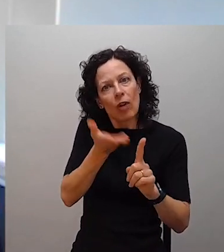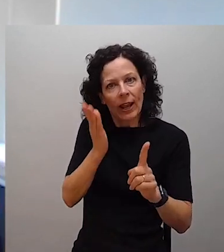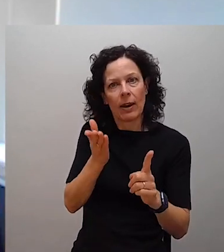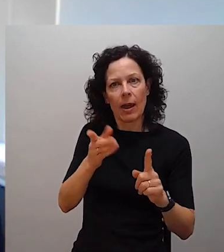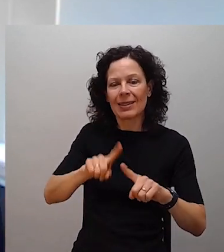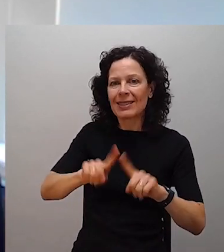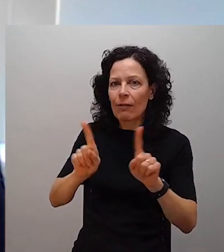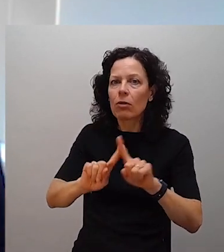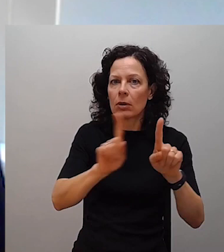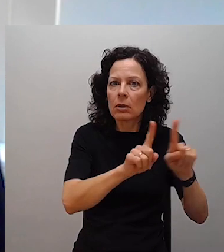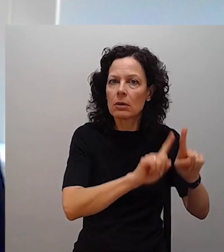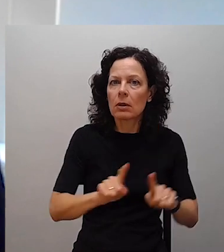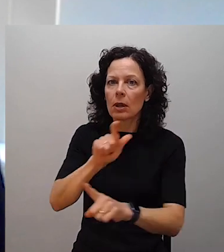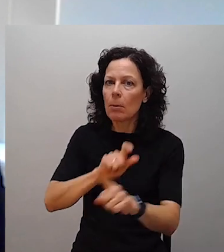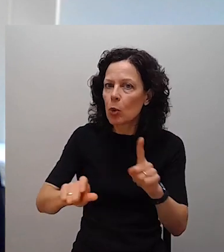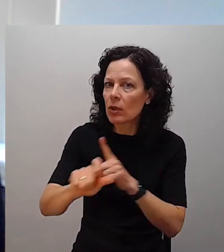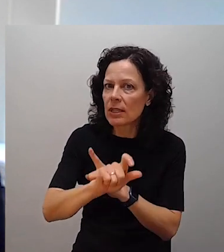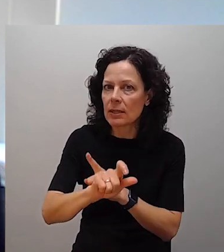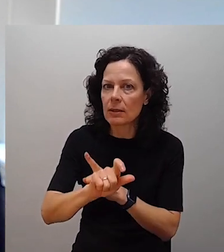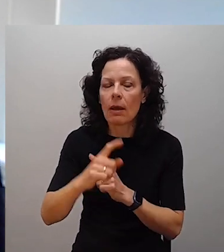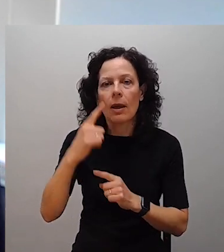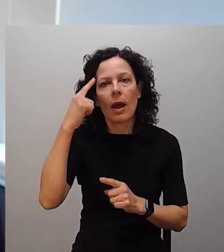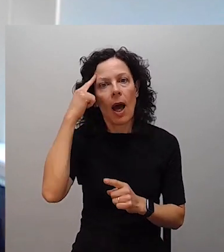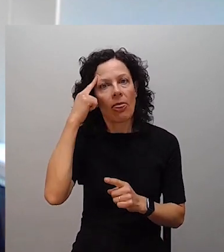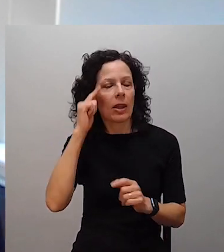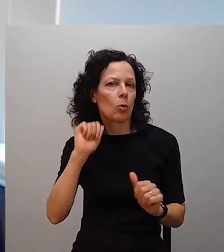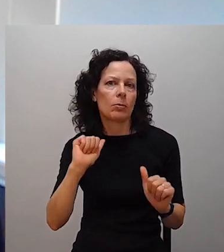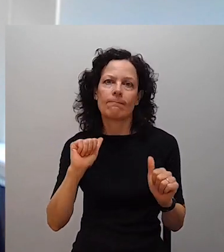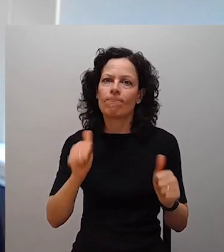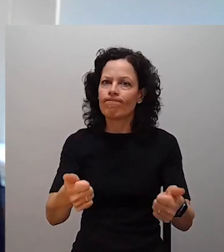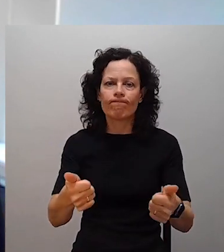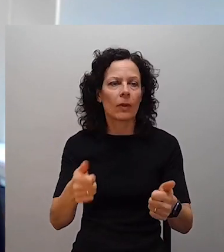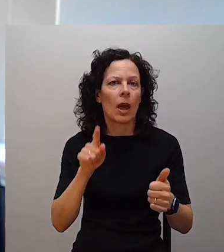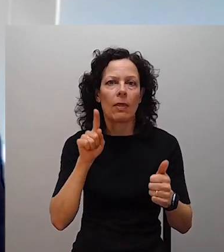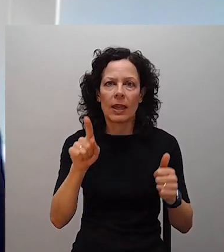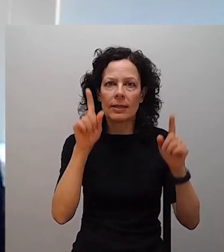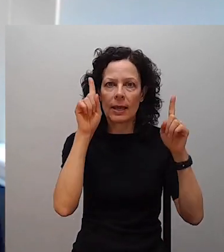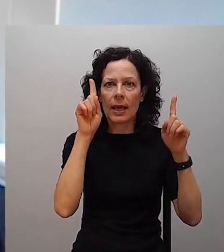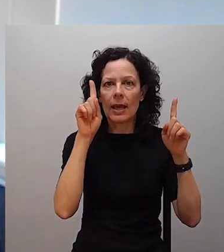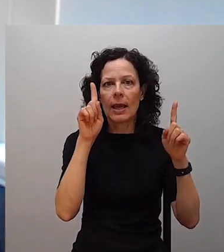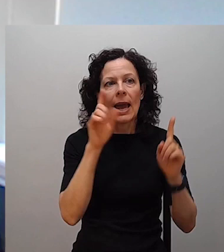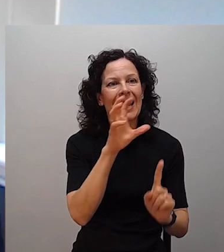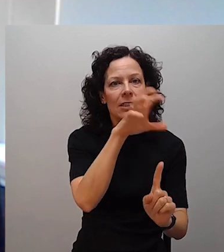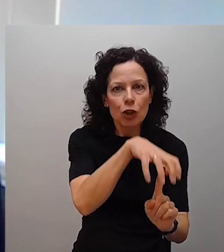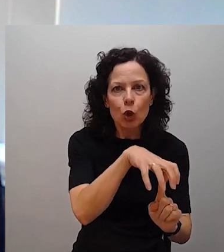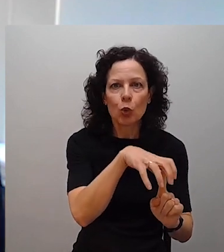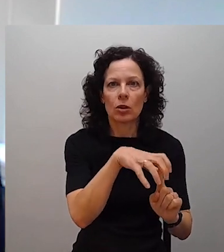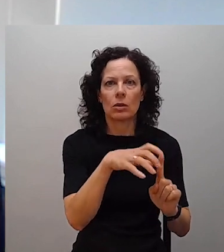different communities. So it would be great if these institutions, these schools, these